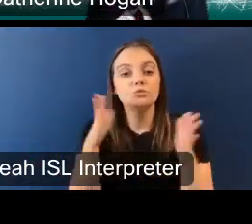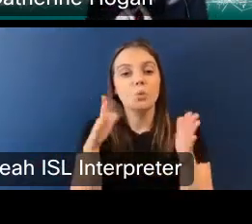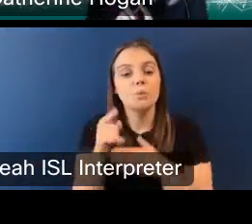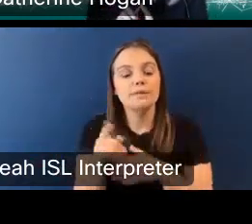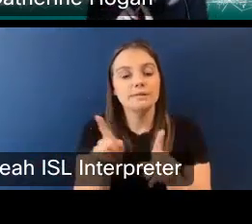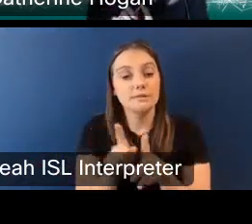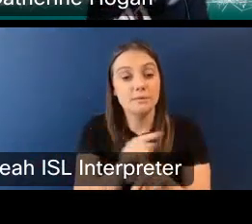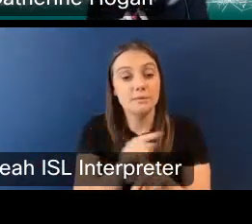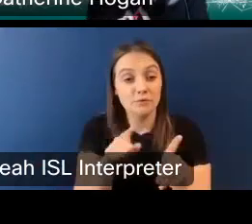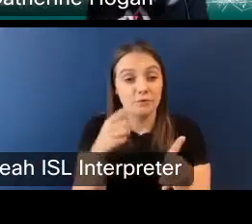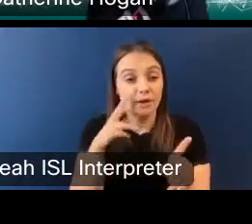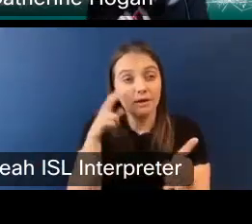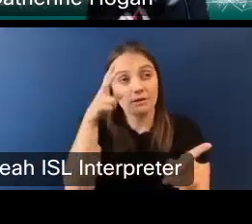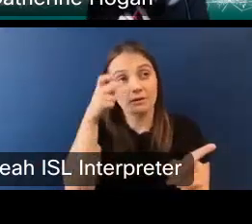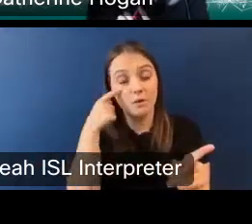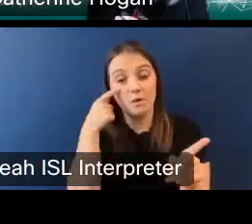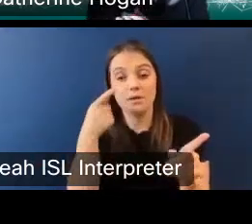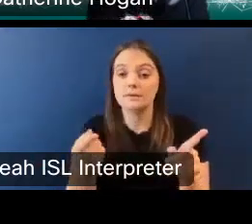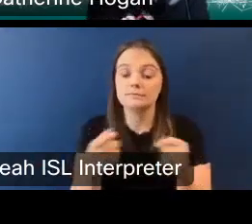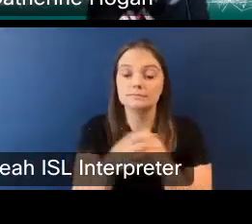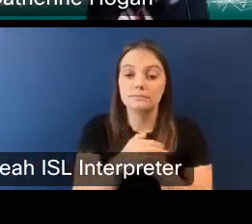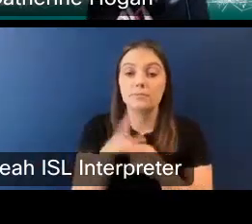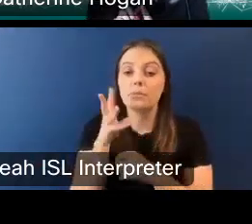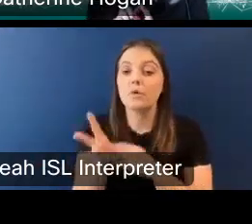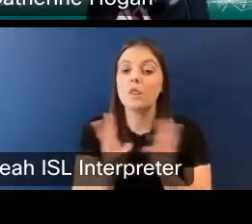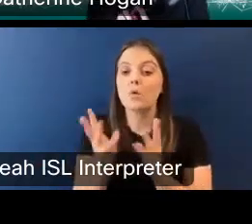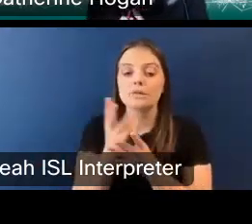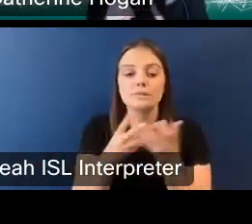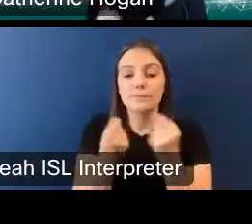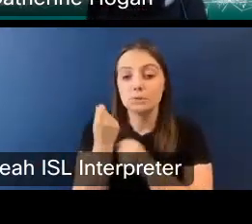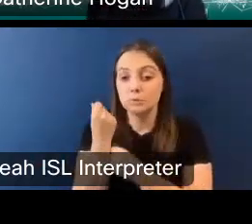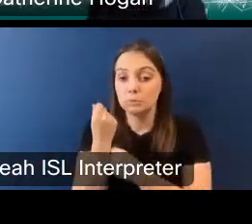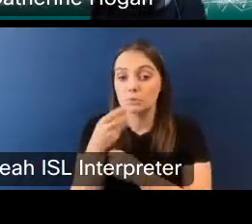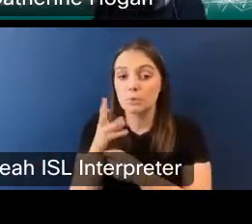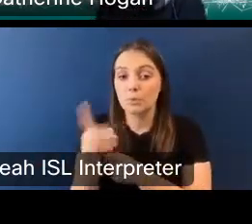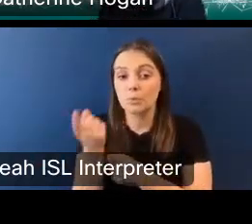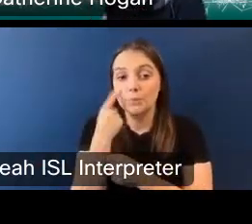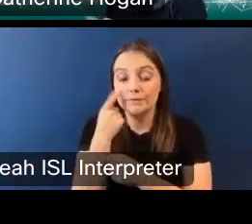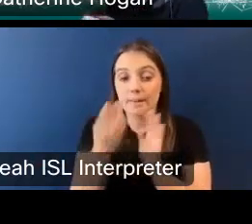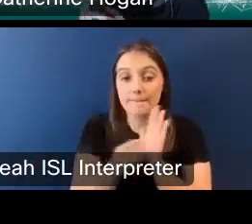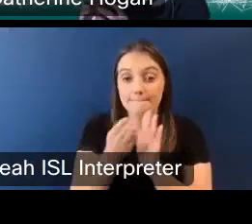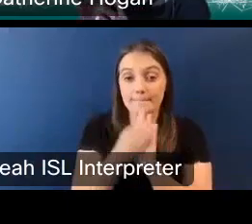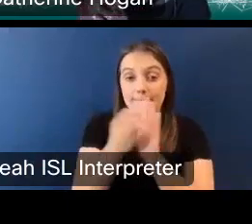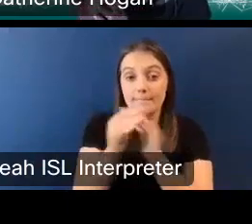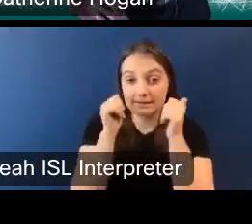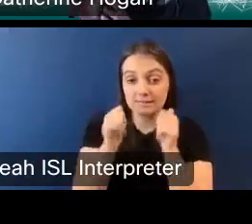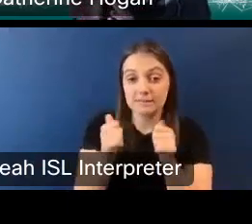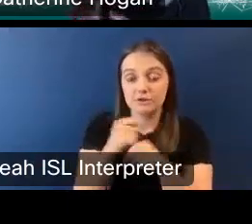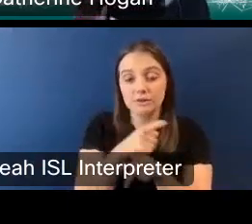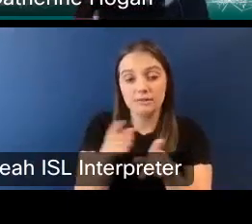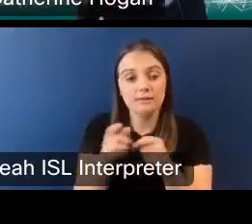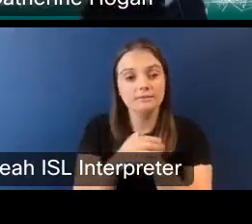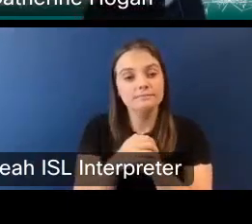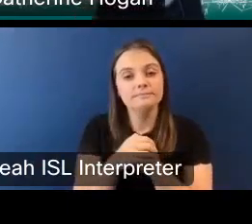to keep an eye. Hopefully we will be working on something in the next few months that it will be coming your way to kind of build that attention around. But I suppose